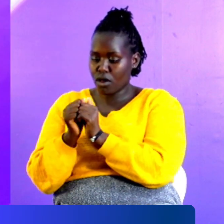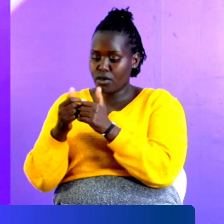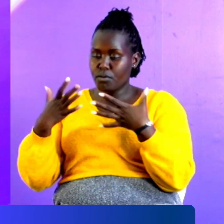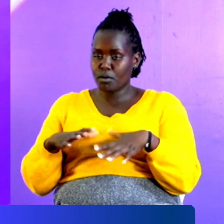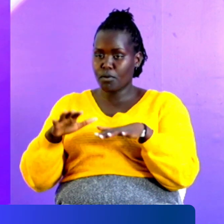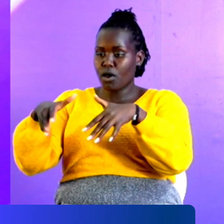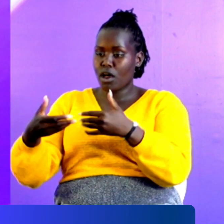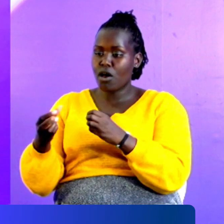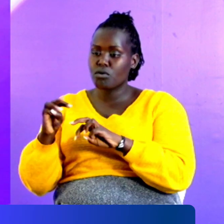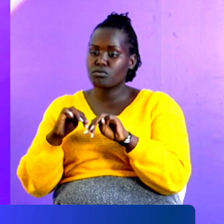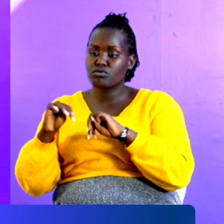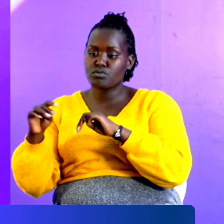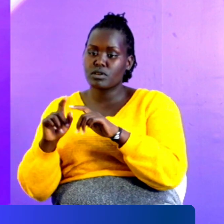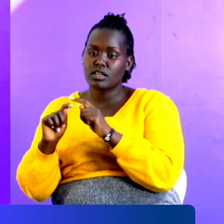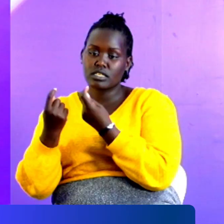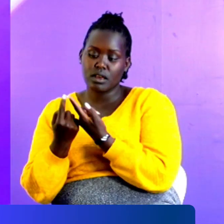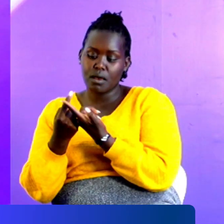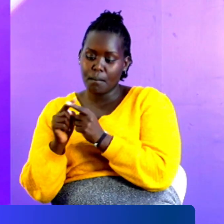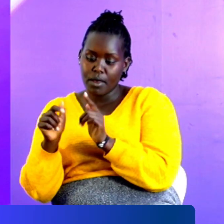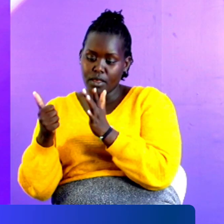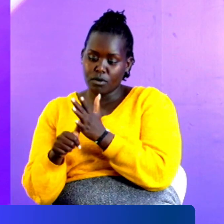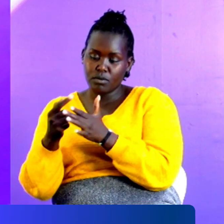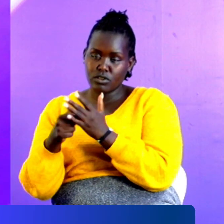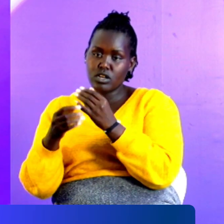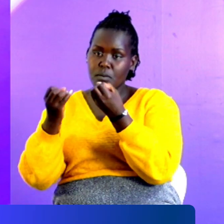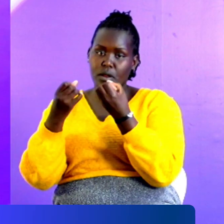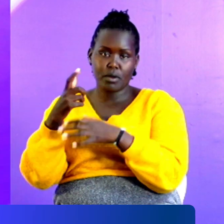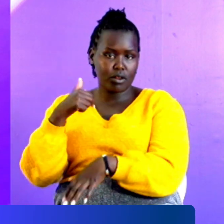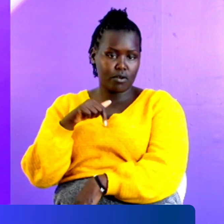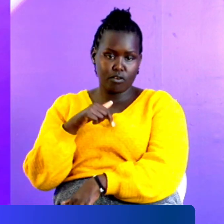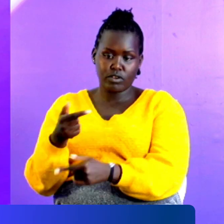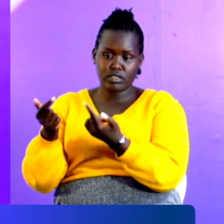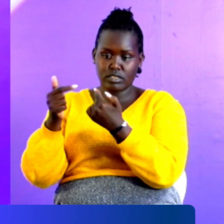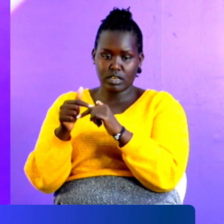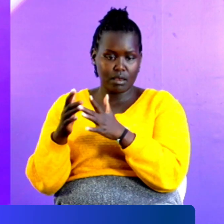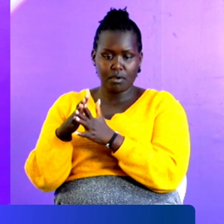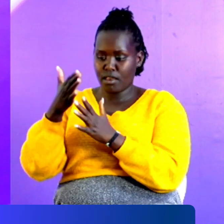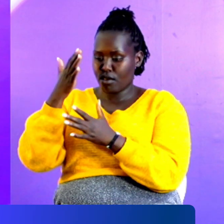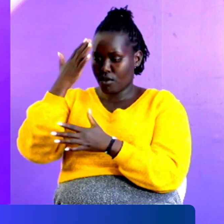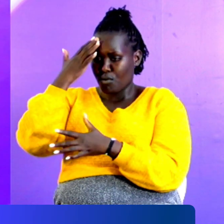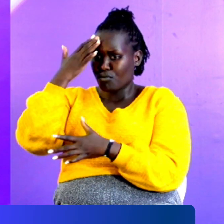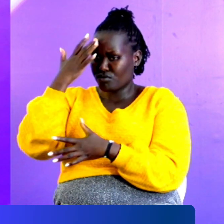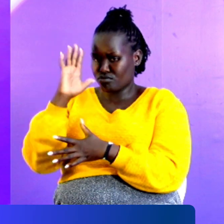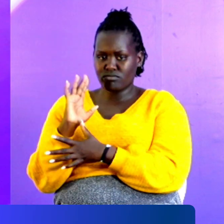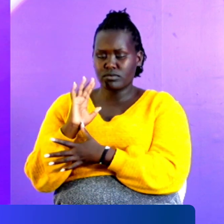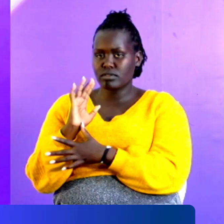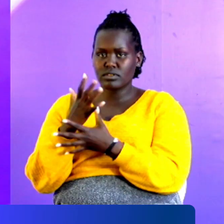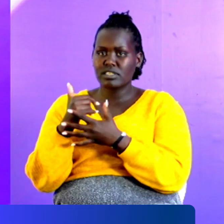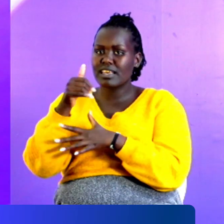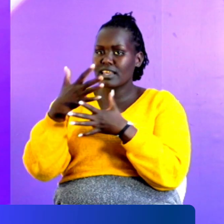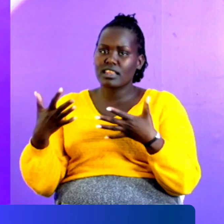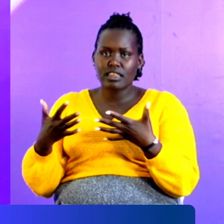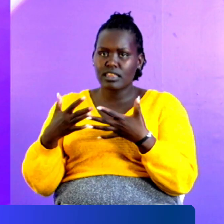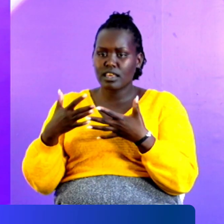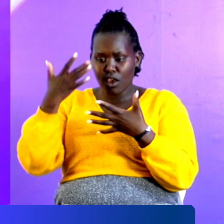to manage teams. Yeah. But the problem is most of us coming to the limelight, you know nothing about leading teams, you know nothing